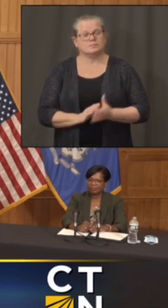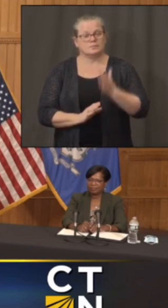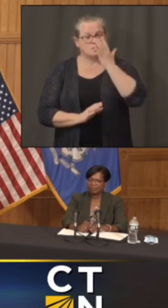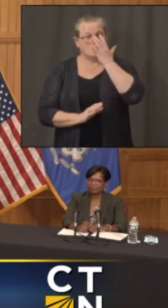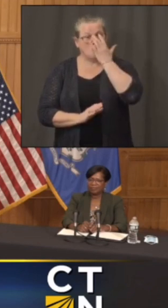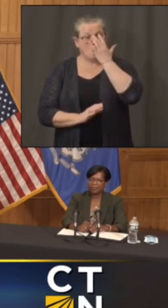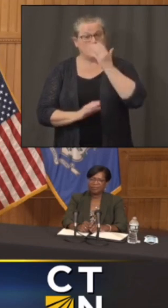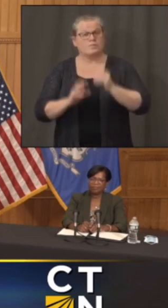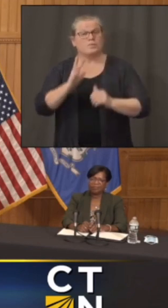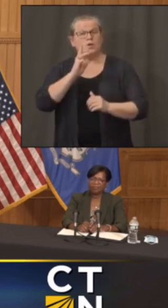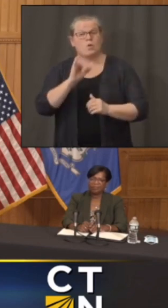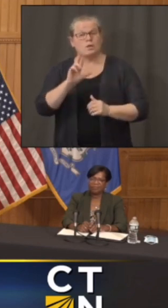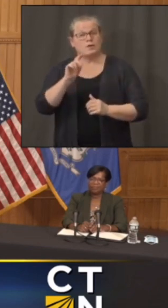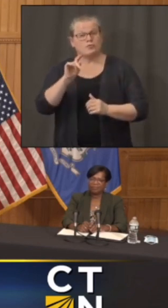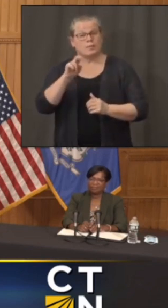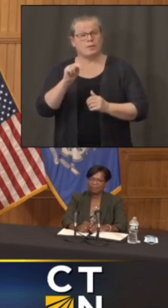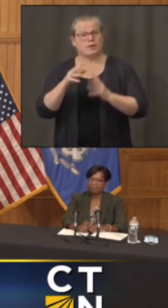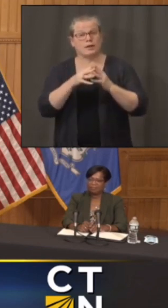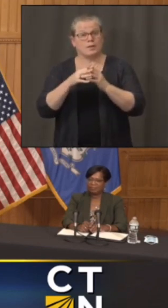The Waterbury Republican American.